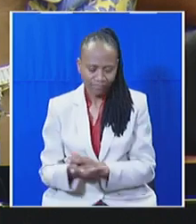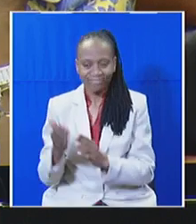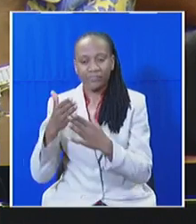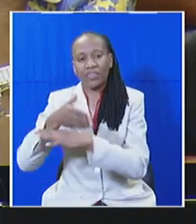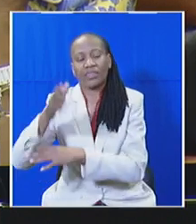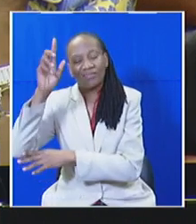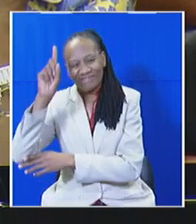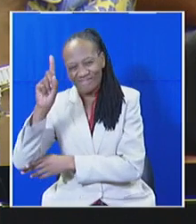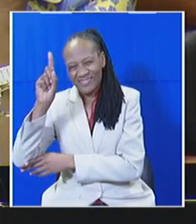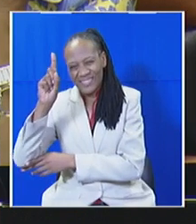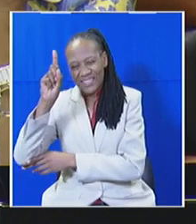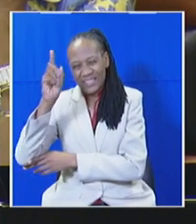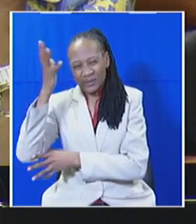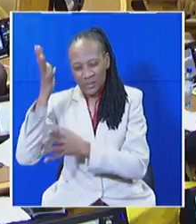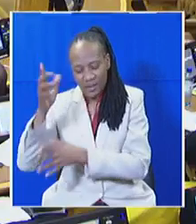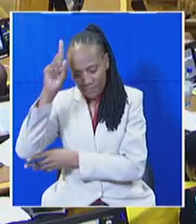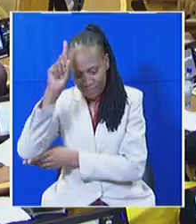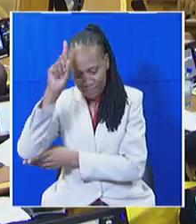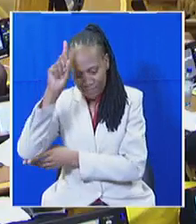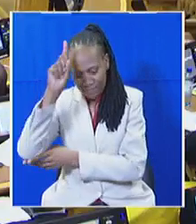Honorable Speaker. One point of order.